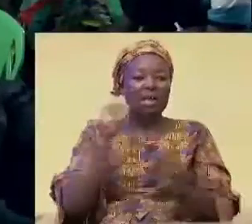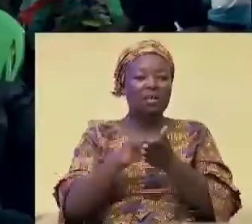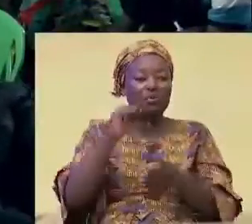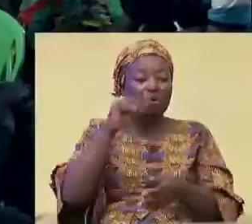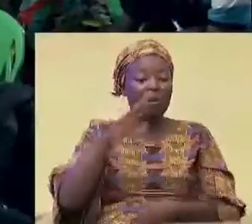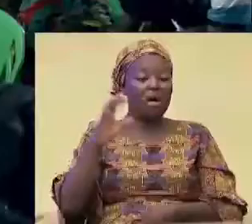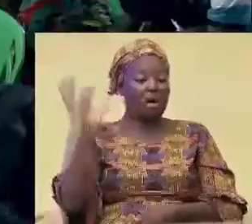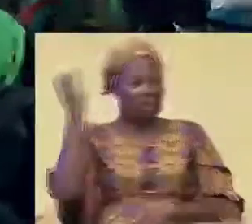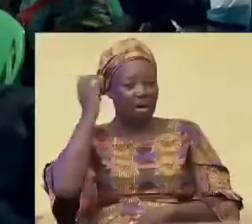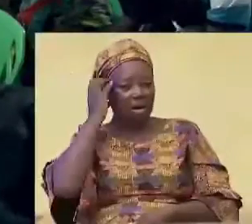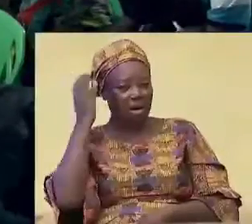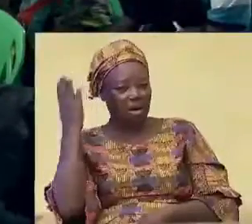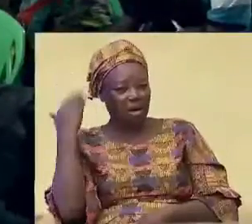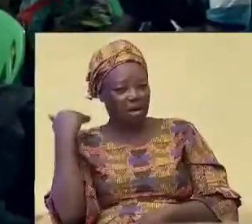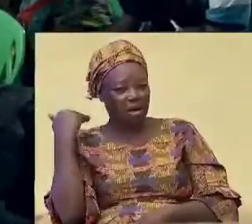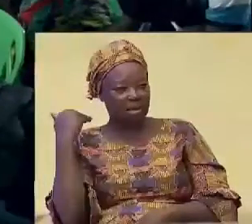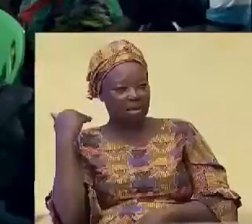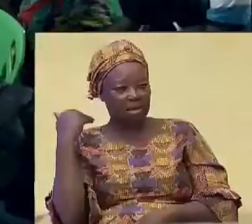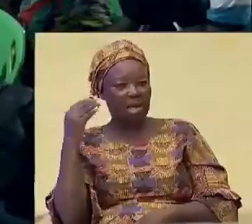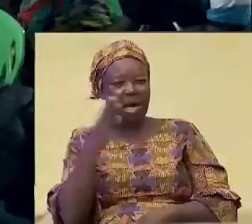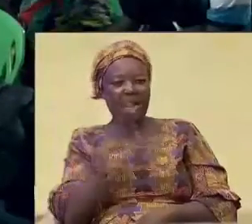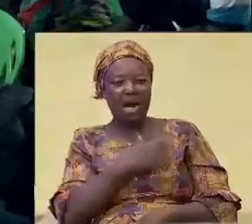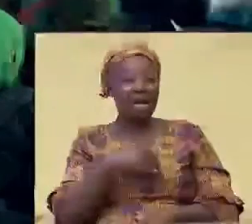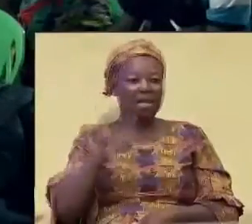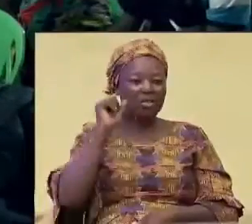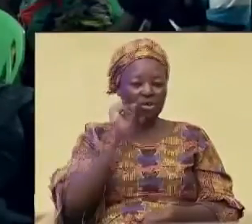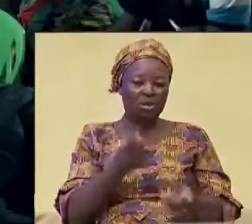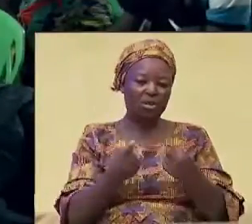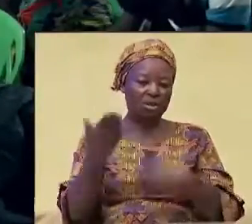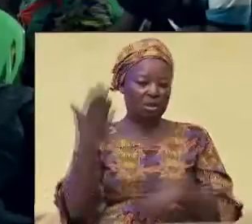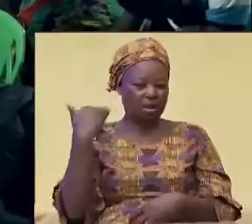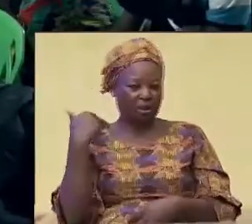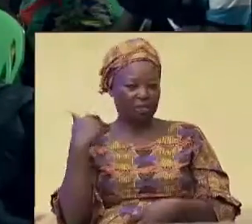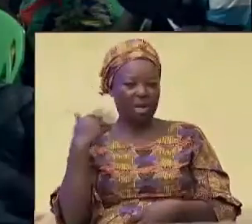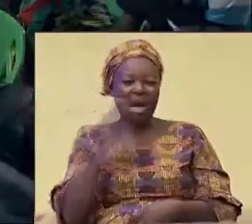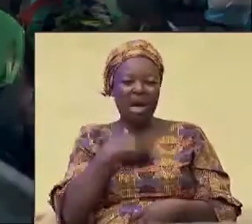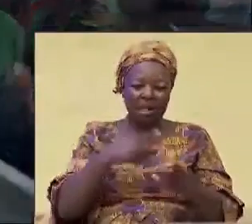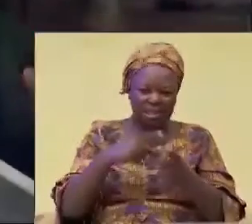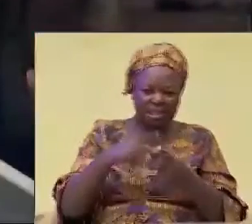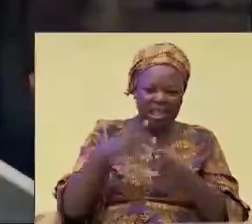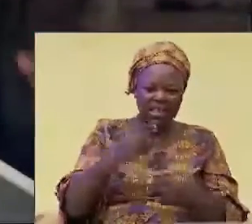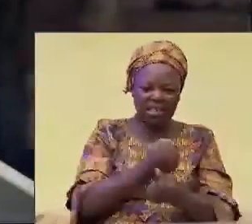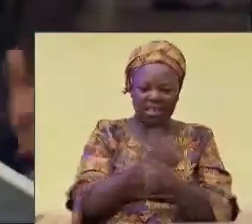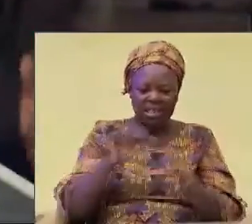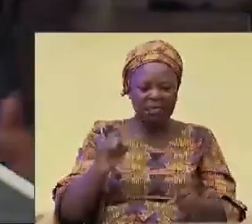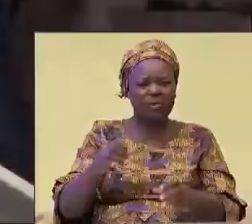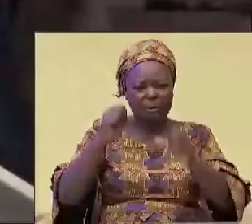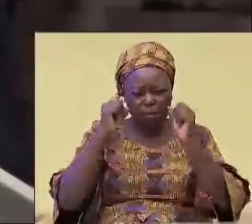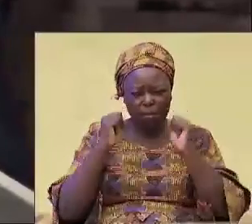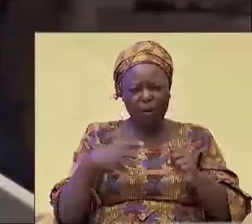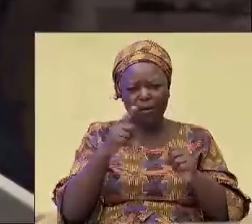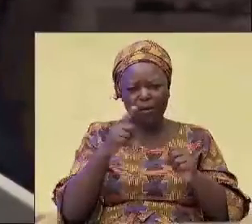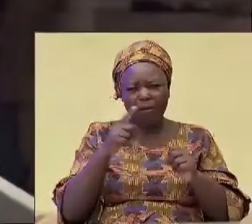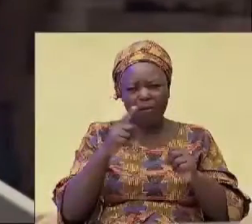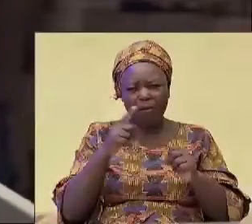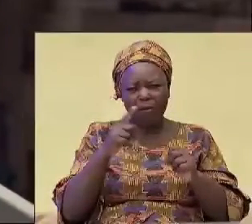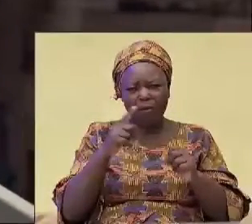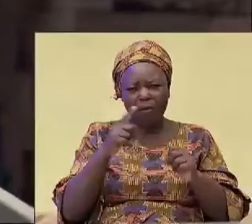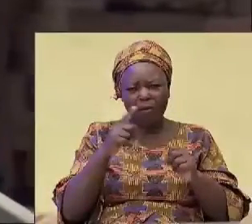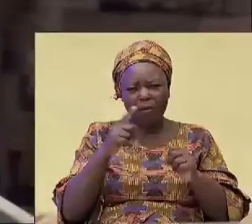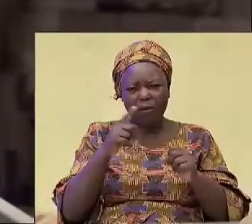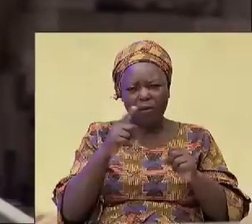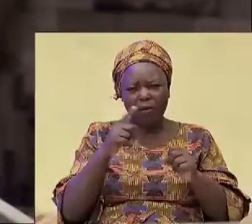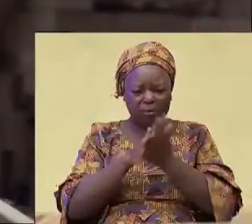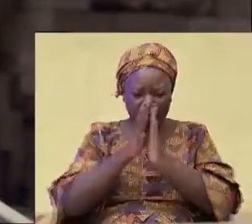come. Come, come. She came, and then the saving virtue of the Lord that